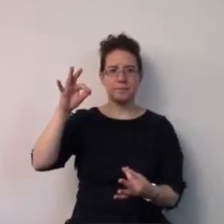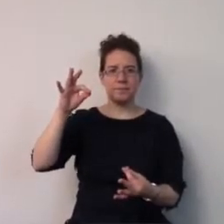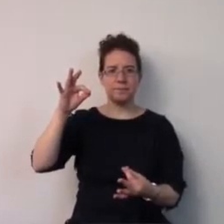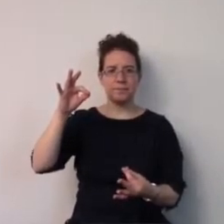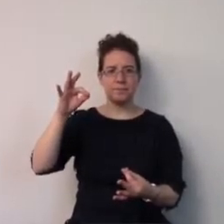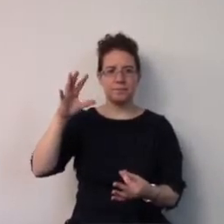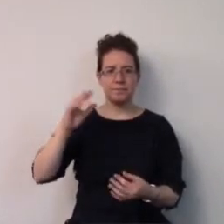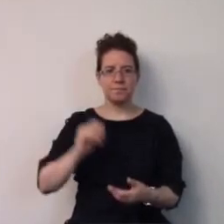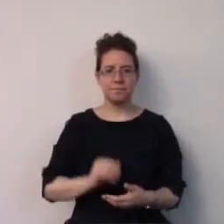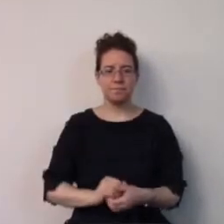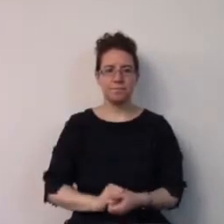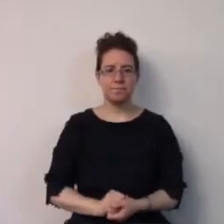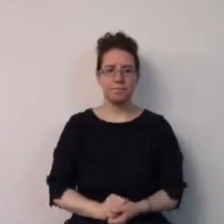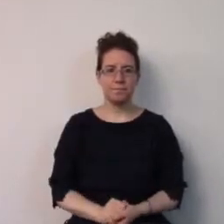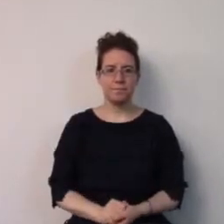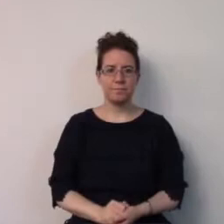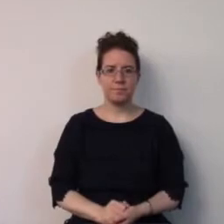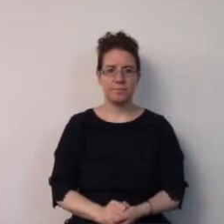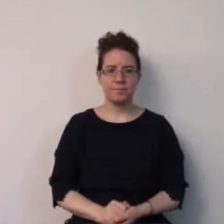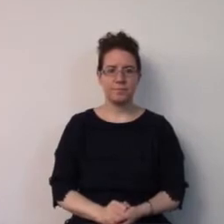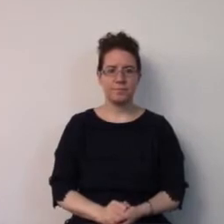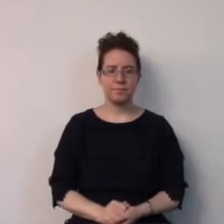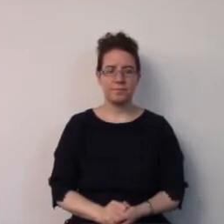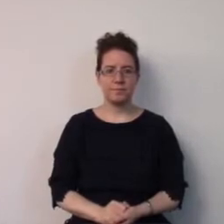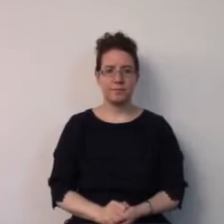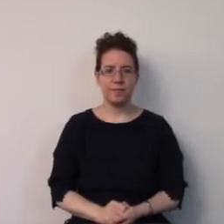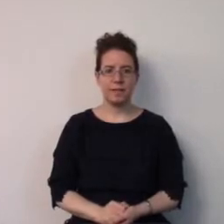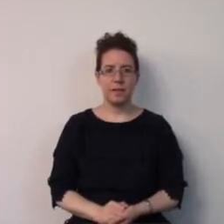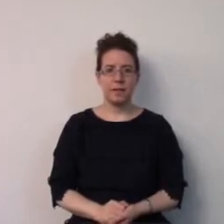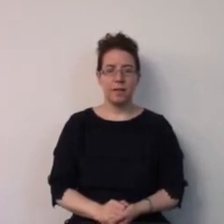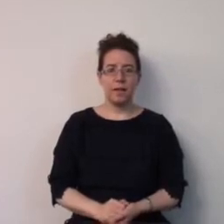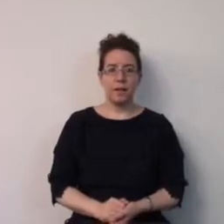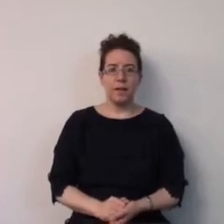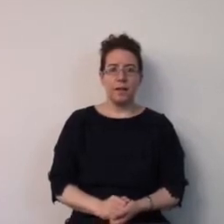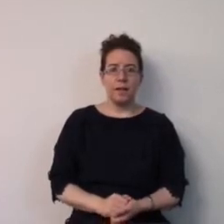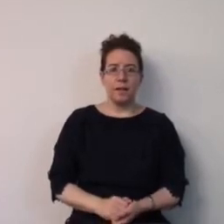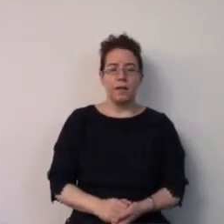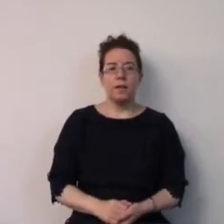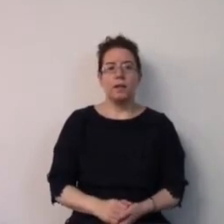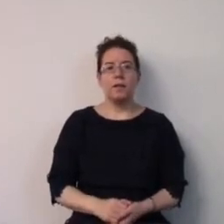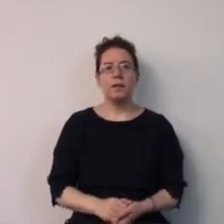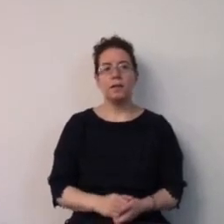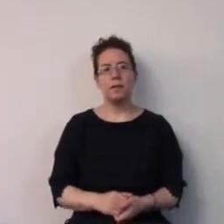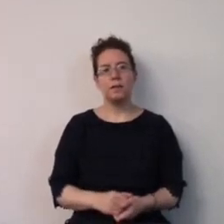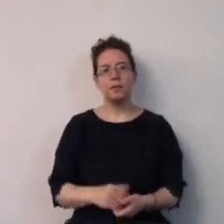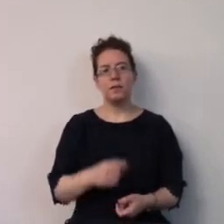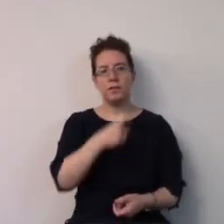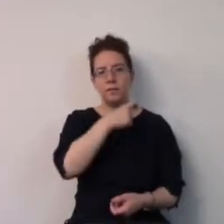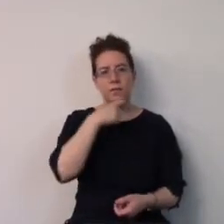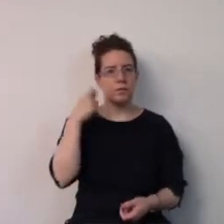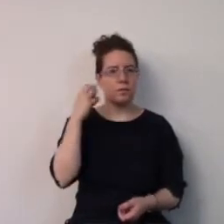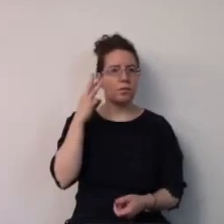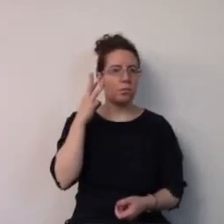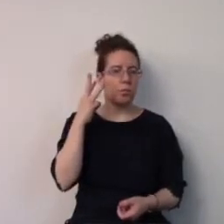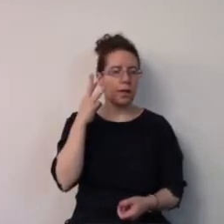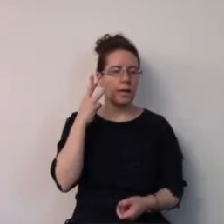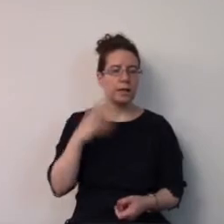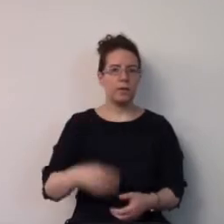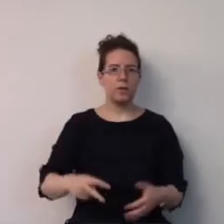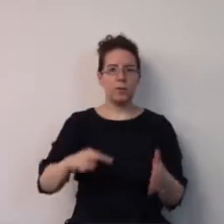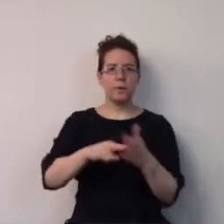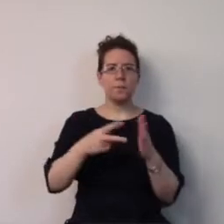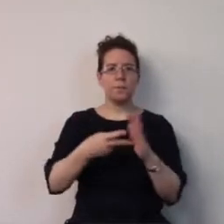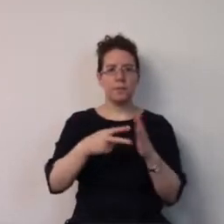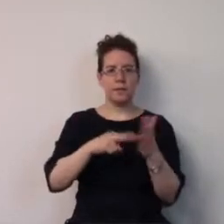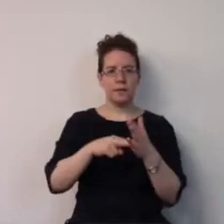It's to abstain from wine. That is, i.e., figuratively, to be discreet. That means to watch what you say or what you